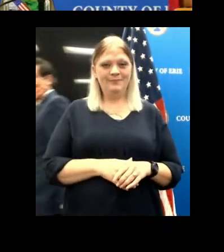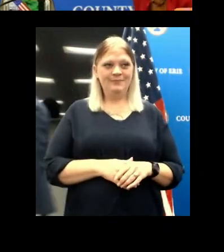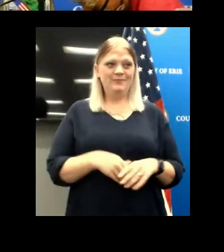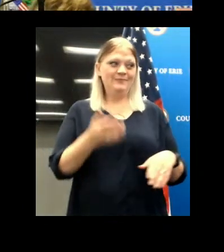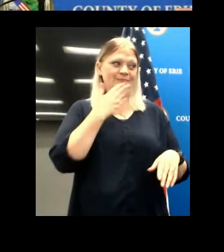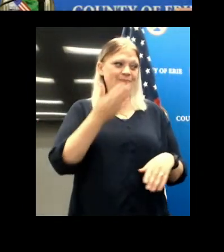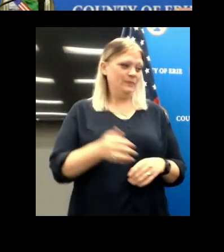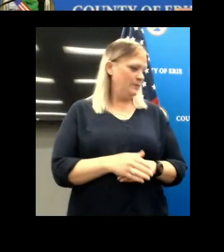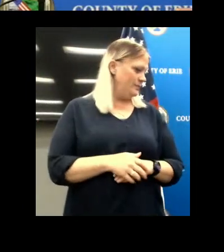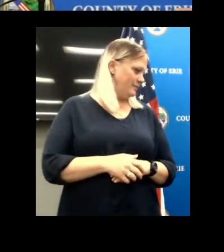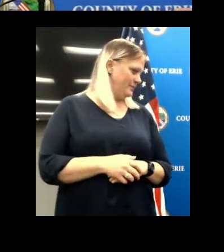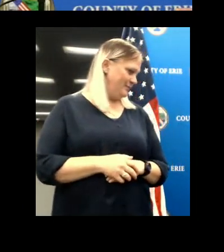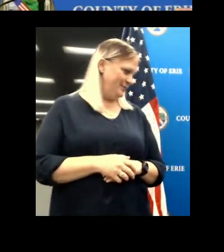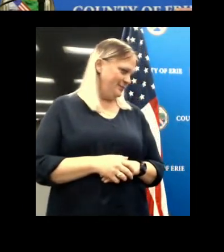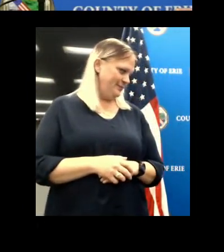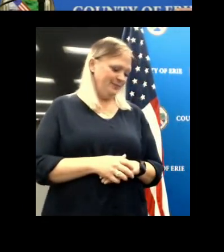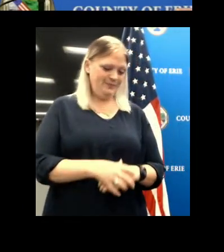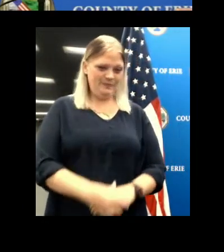Thank you.